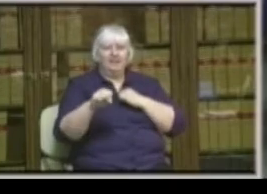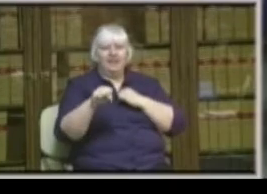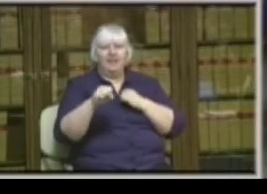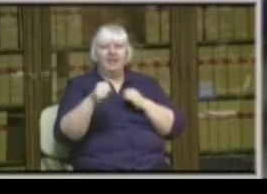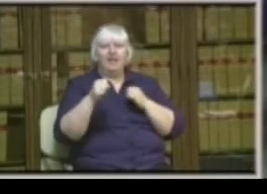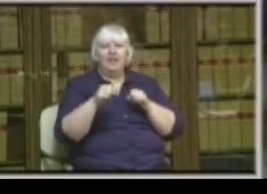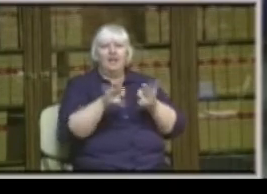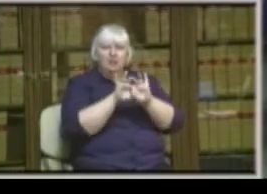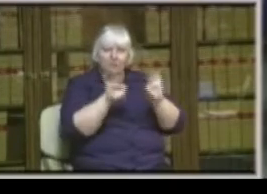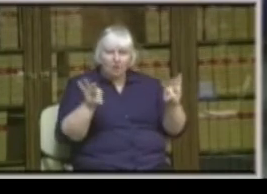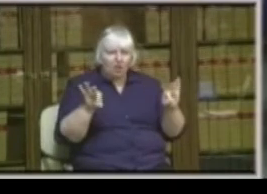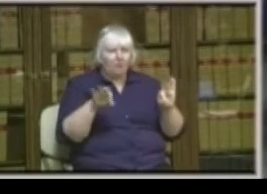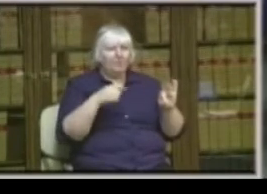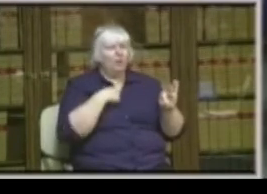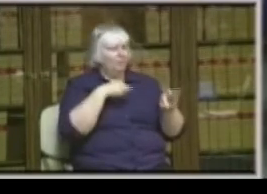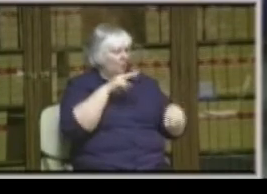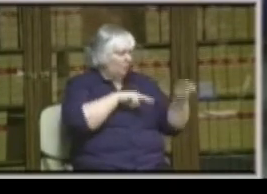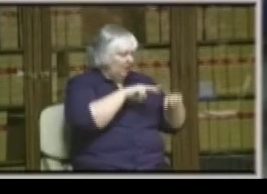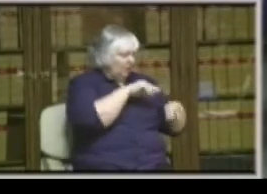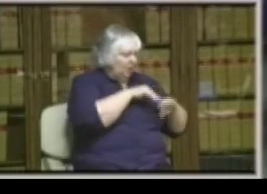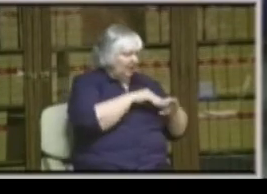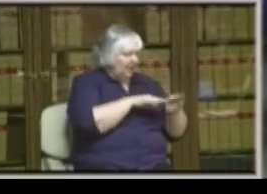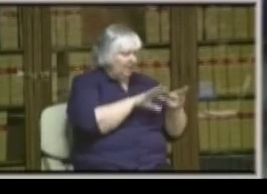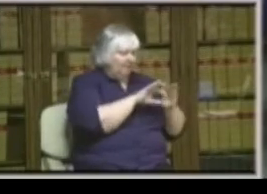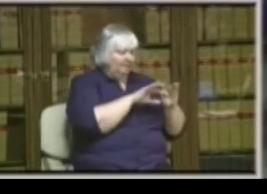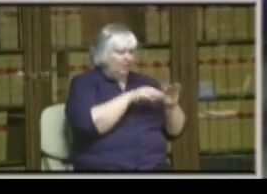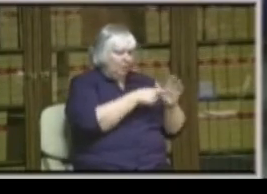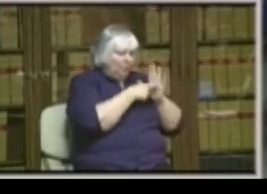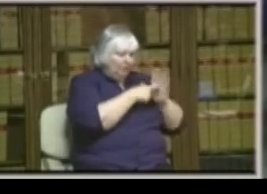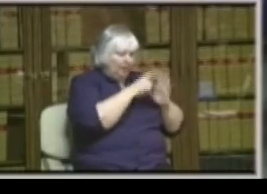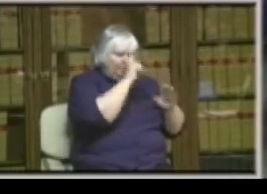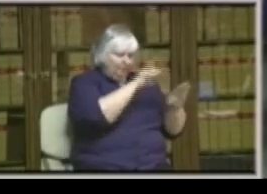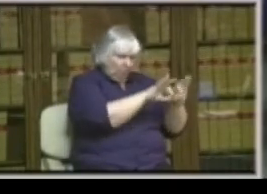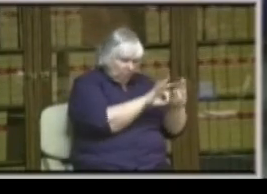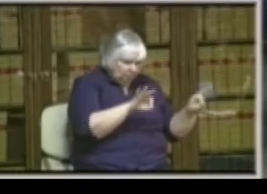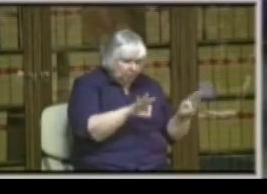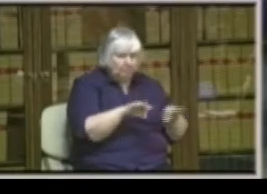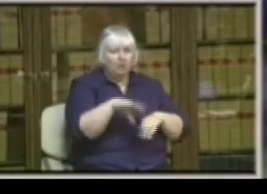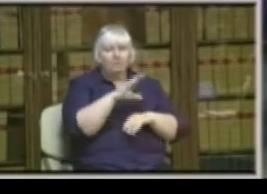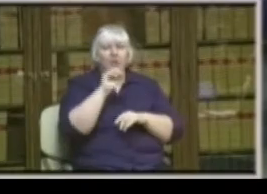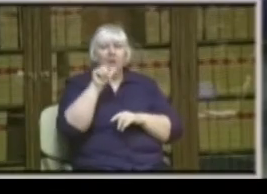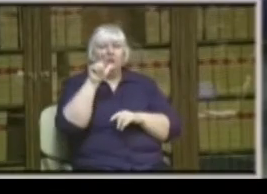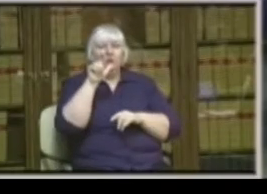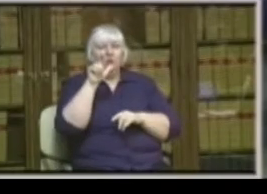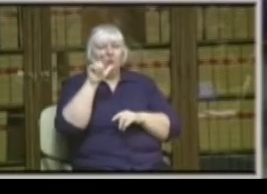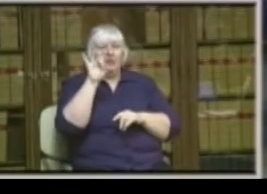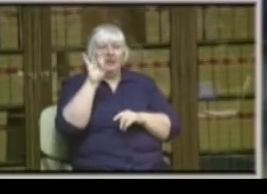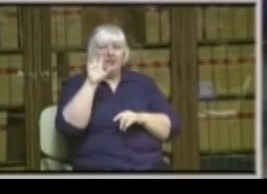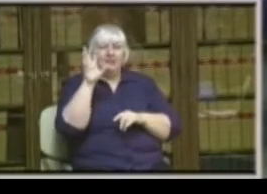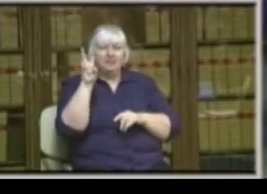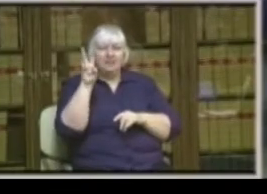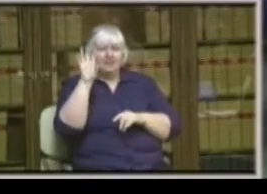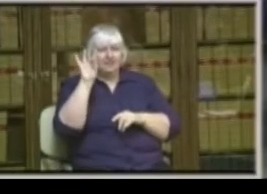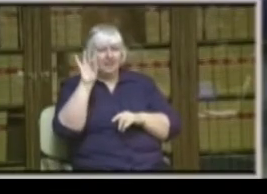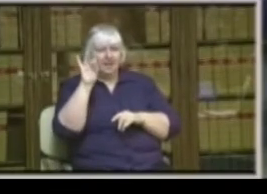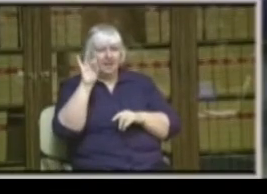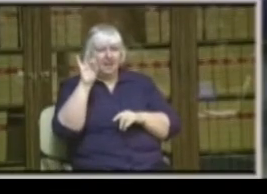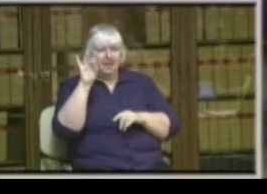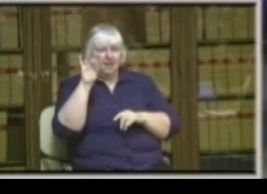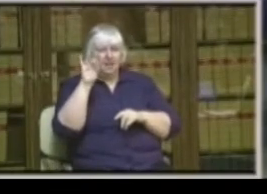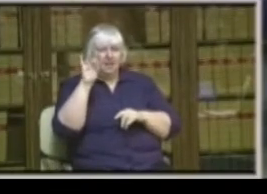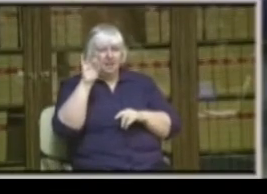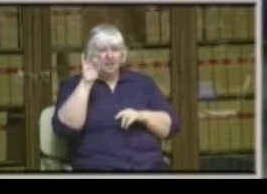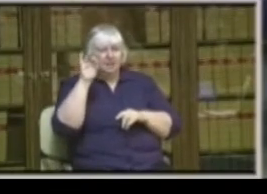as we look at the diploma requirements and as we look at our state's graduation rate of 68%, we're reviewing things on every level to